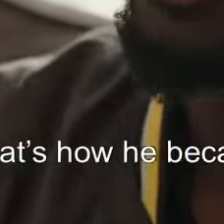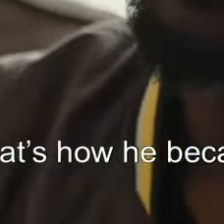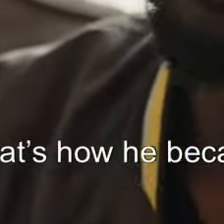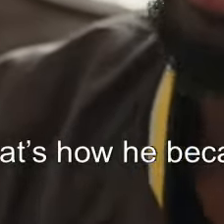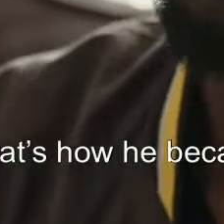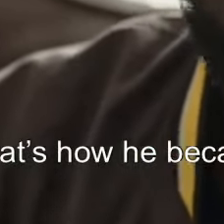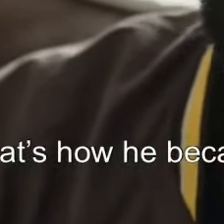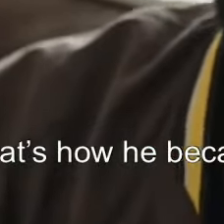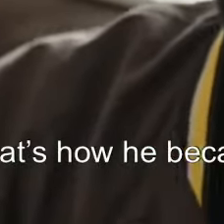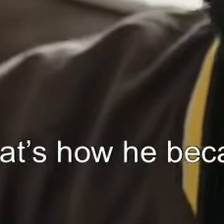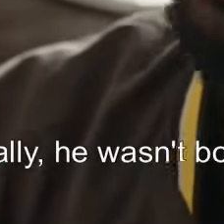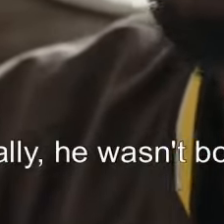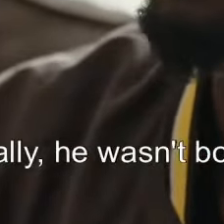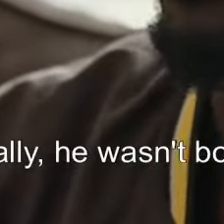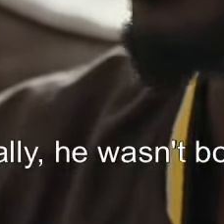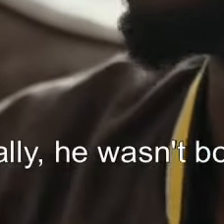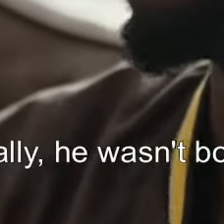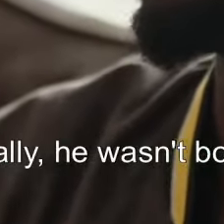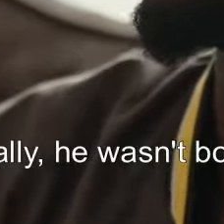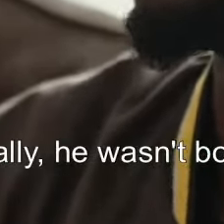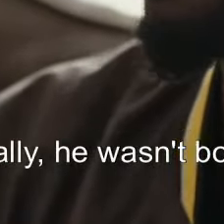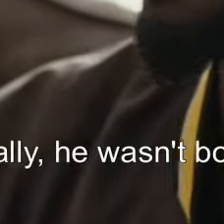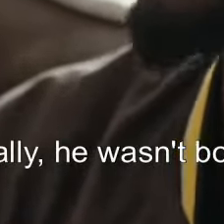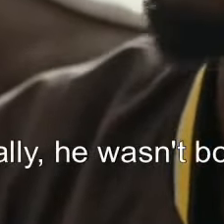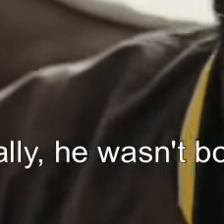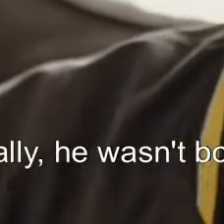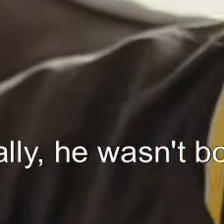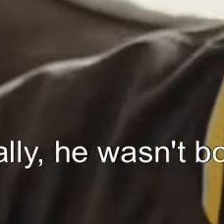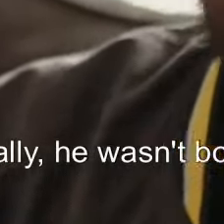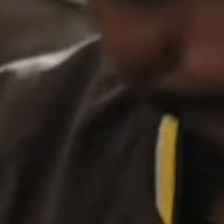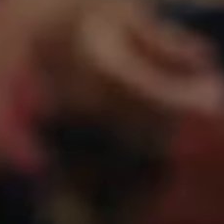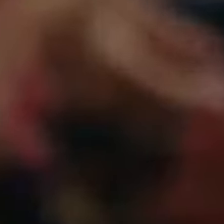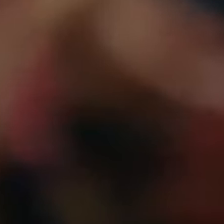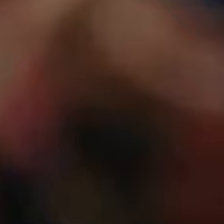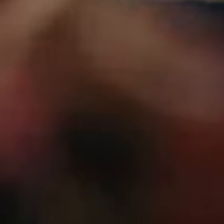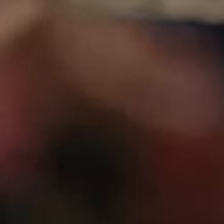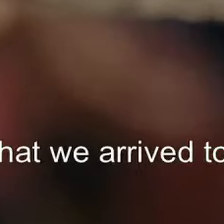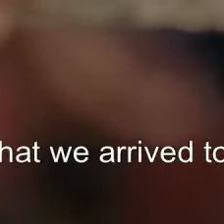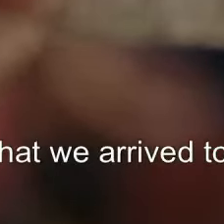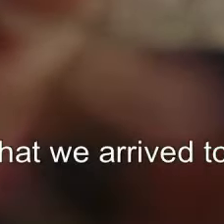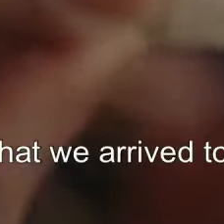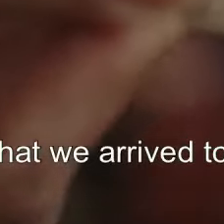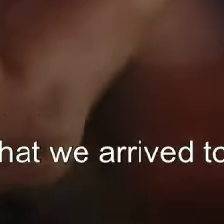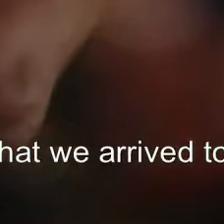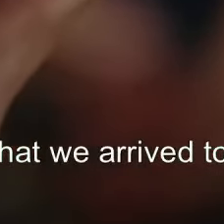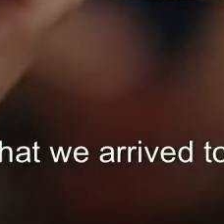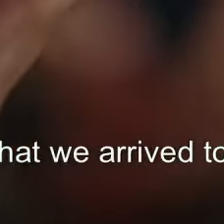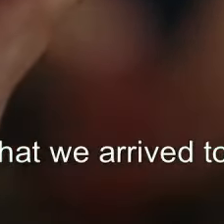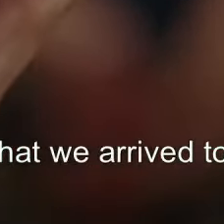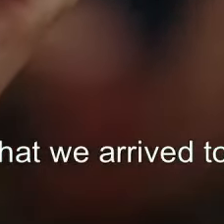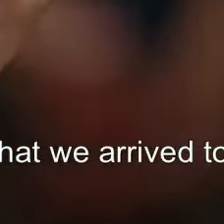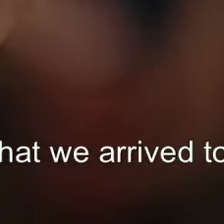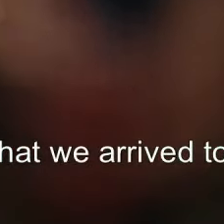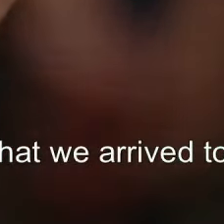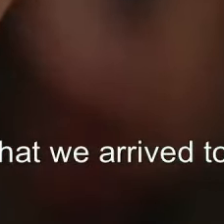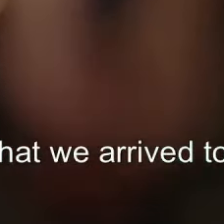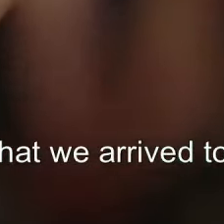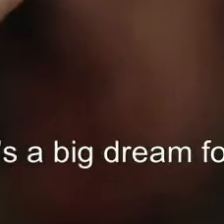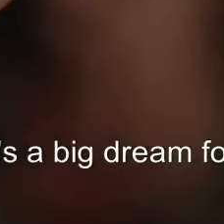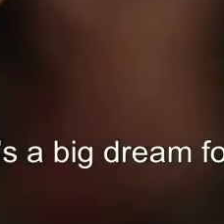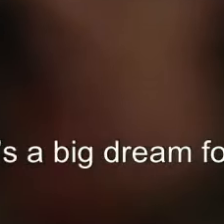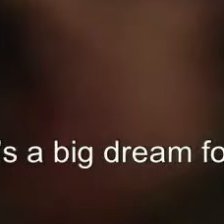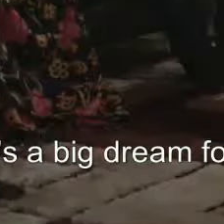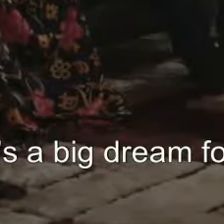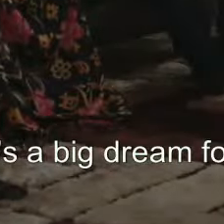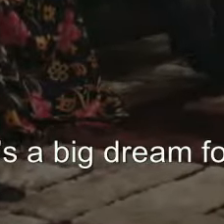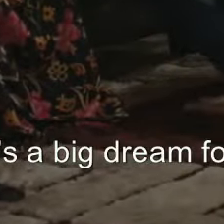that's how he became a deaf. Actually, he didn't born as a deaf. We're so lucky that we arrived to United States.